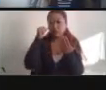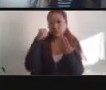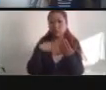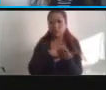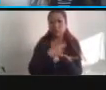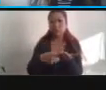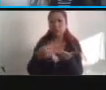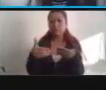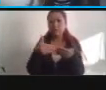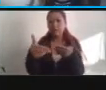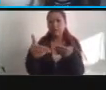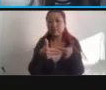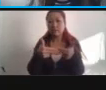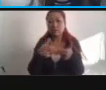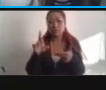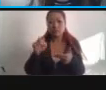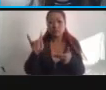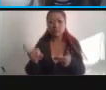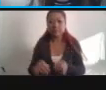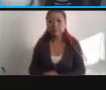slide, Ricky.